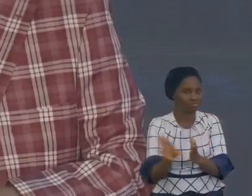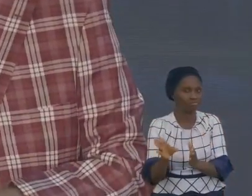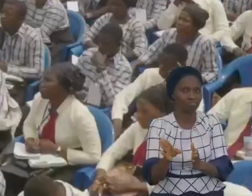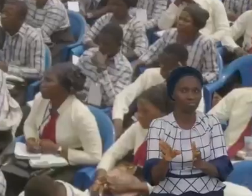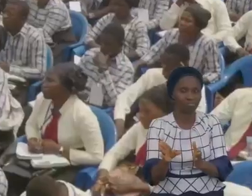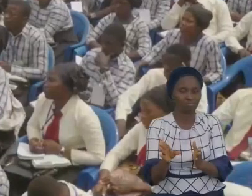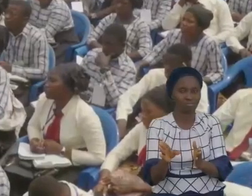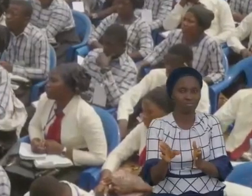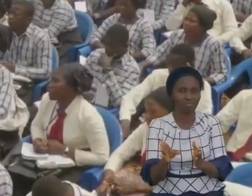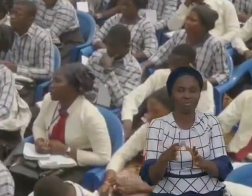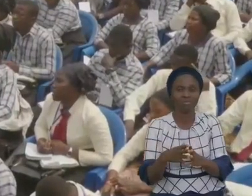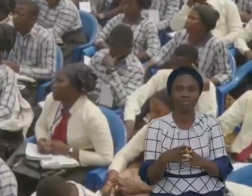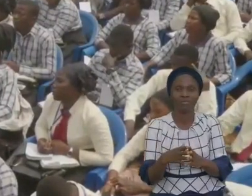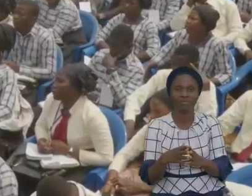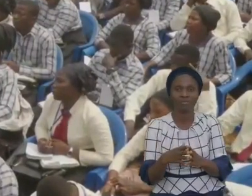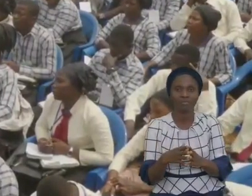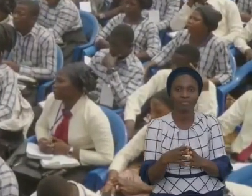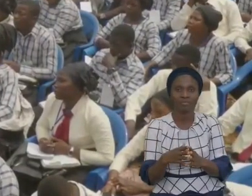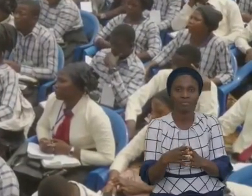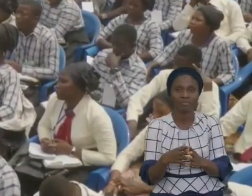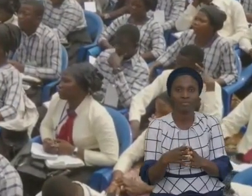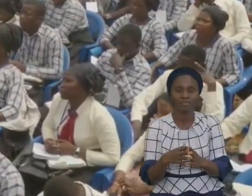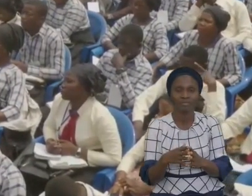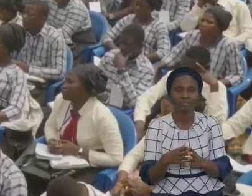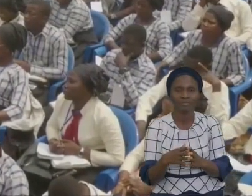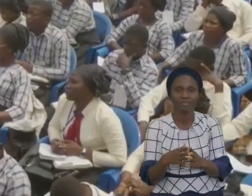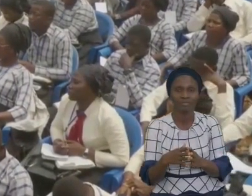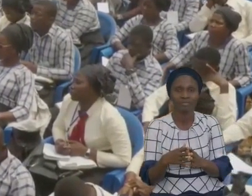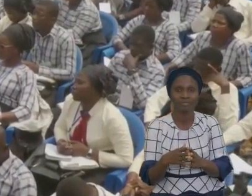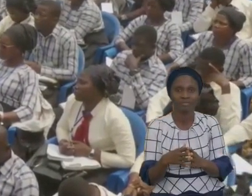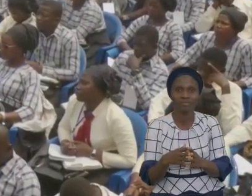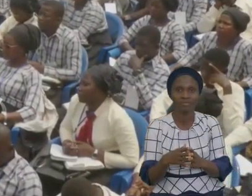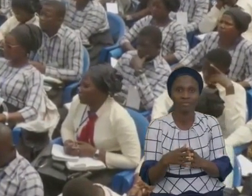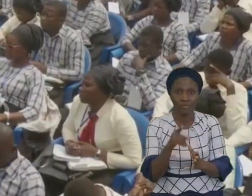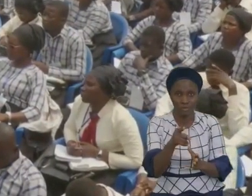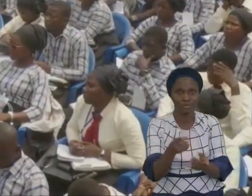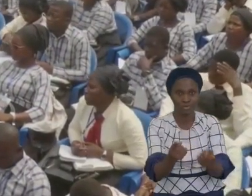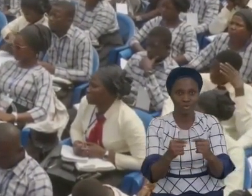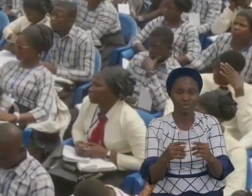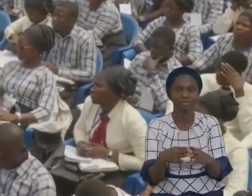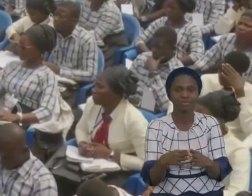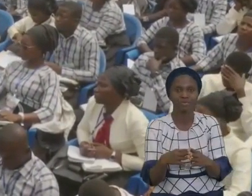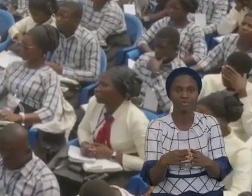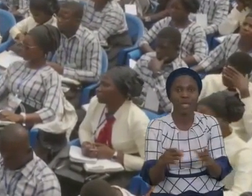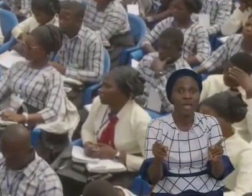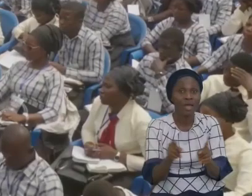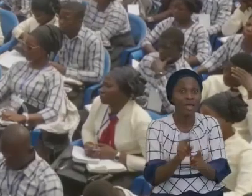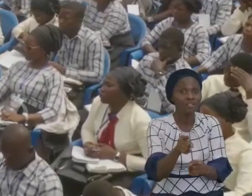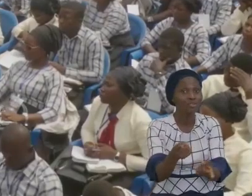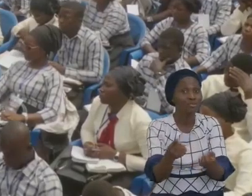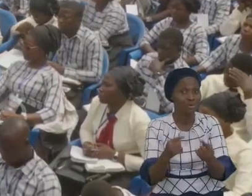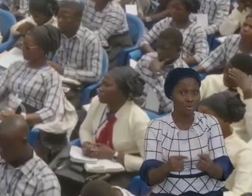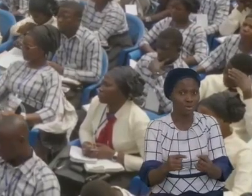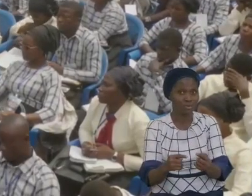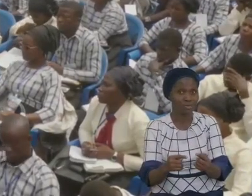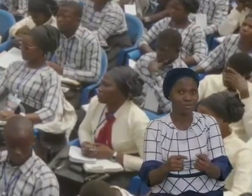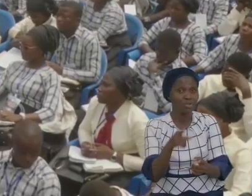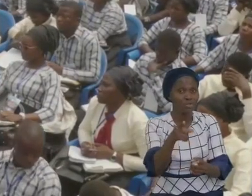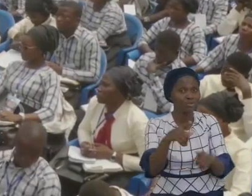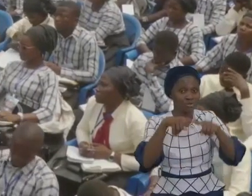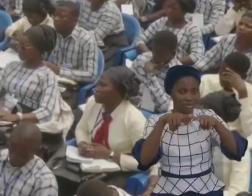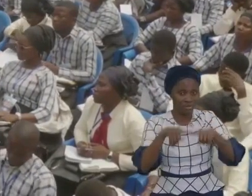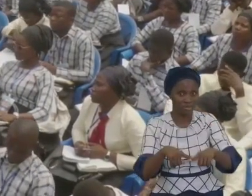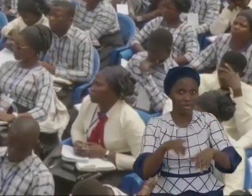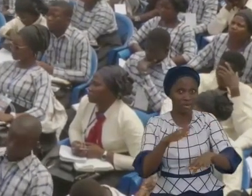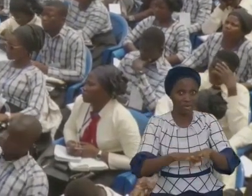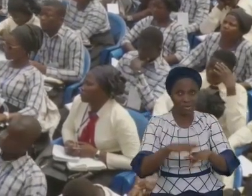You come. And as you come, you depend on him, you trust him, and he